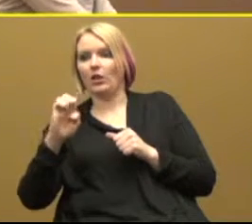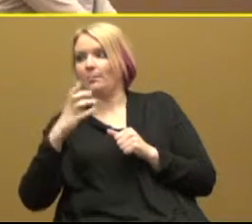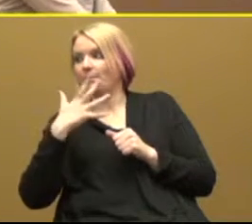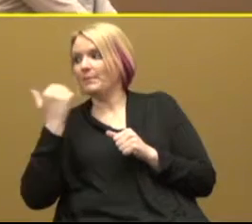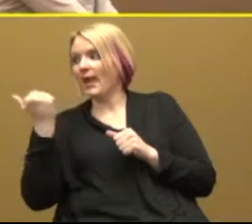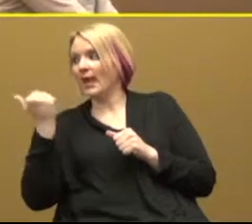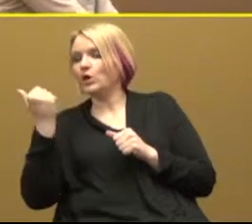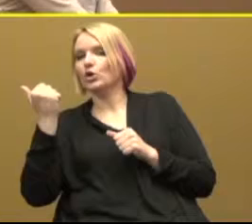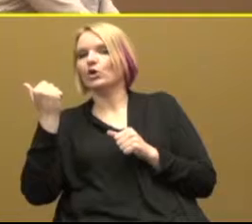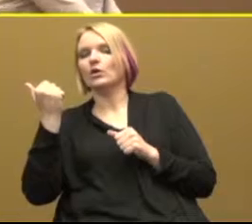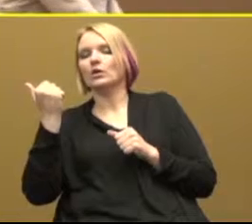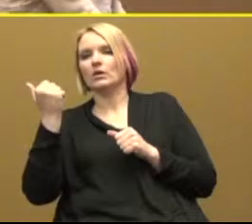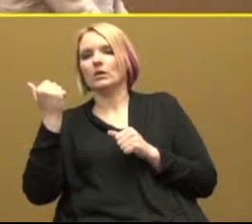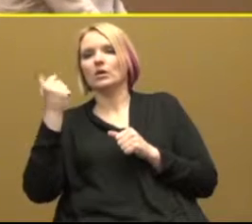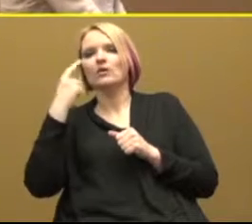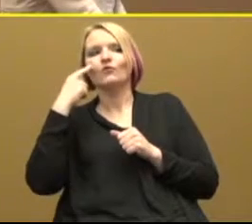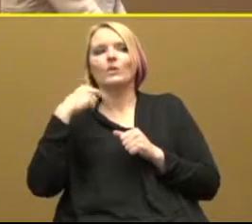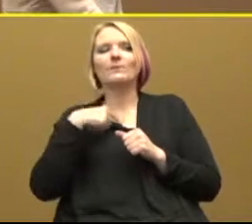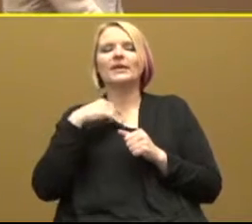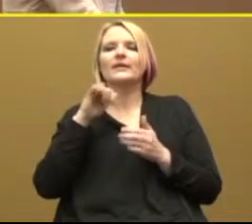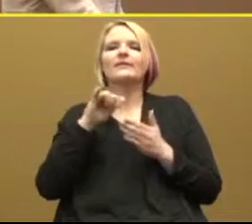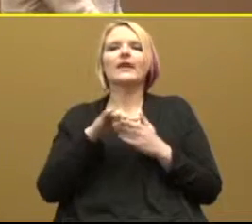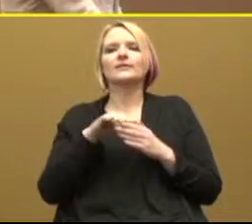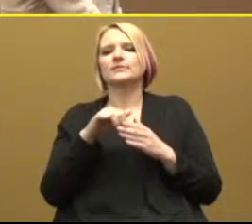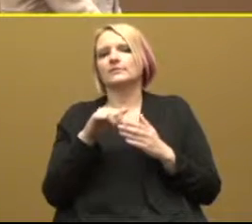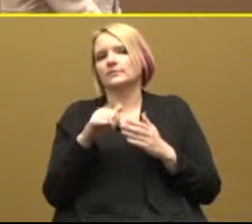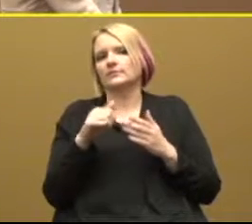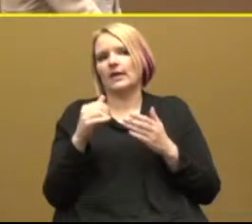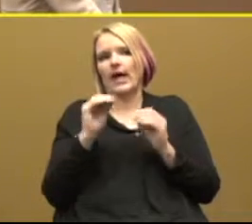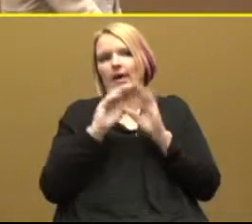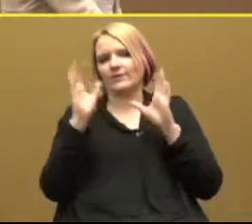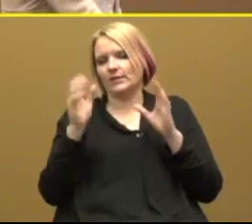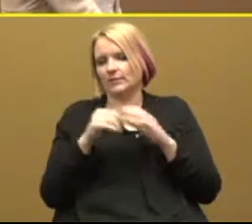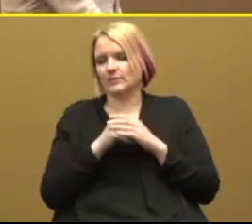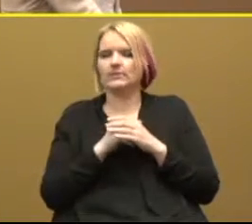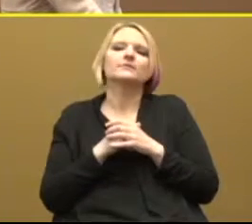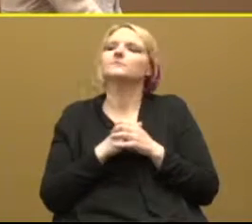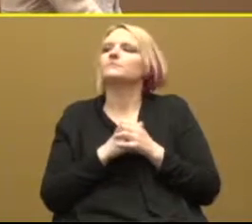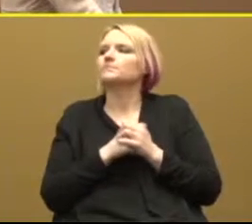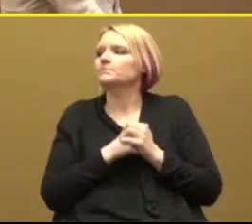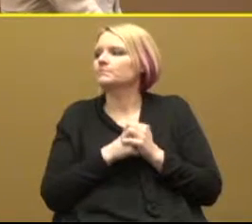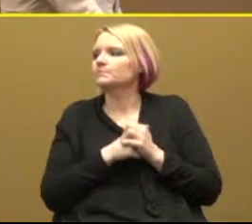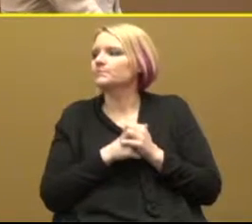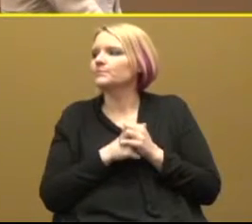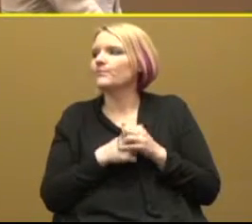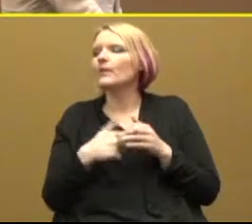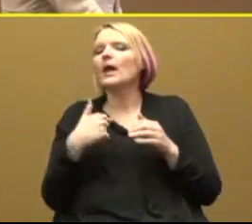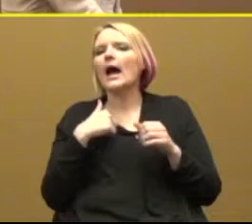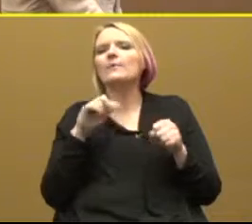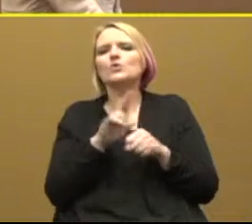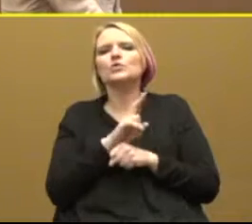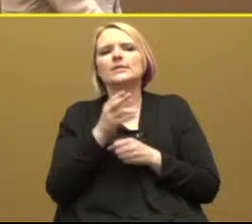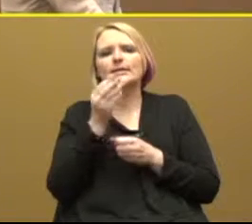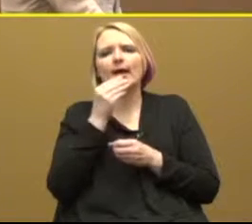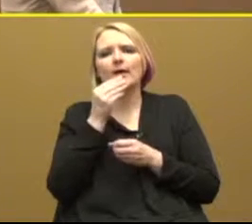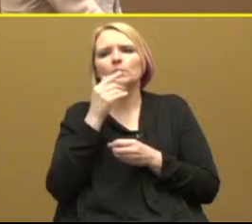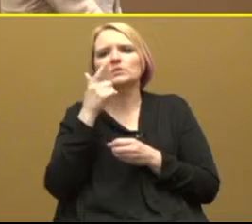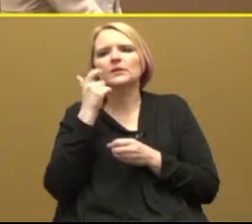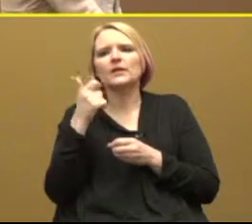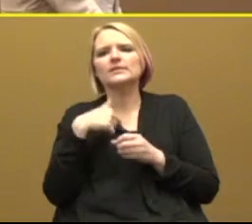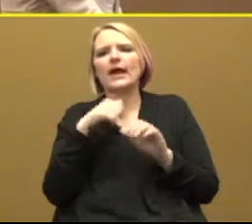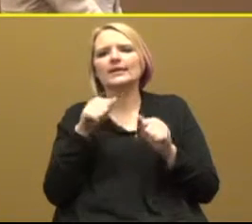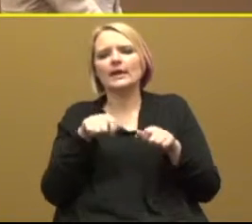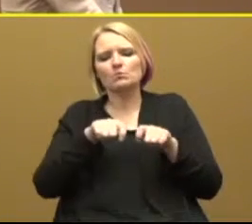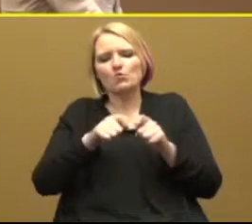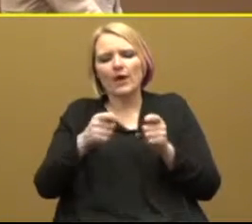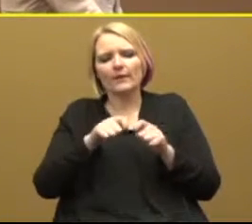then for me, it's a no-brainer, right? I am using edibles only because I can break them in